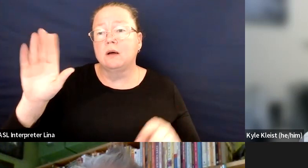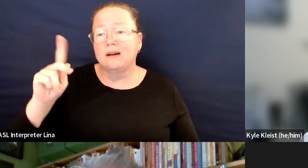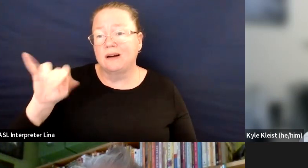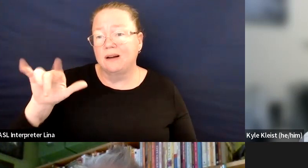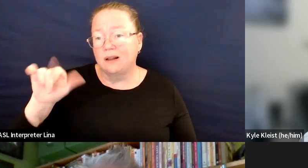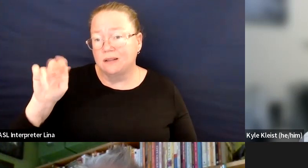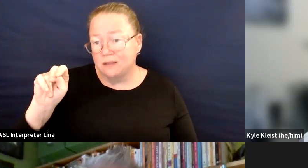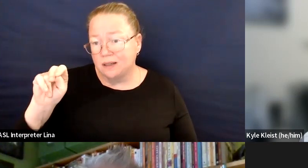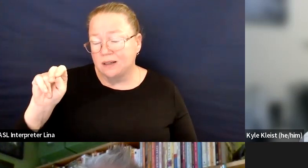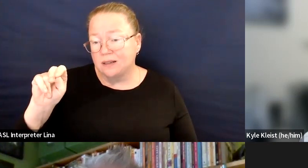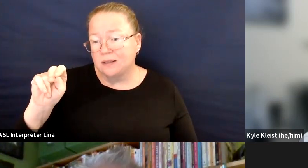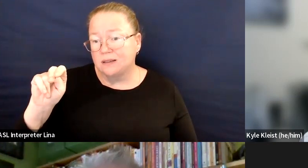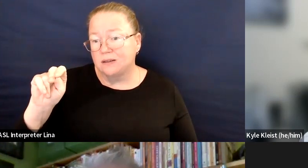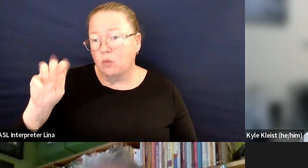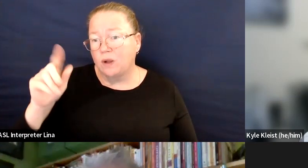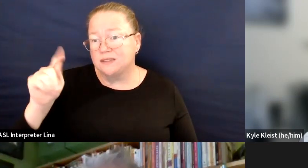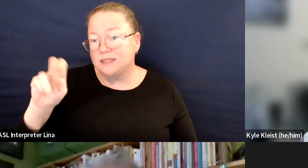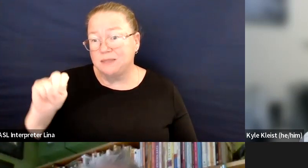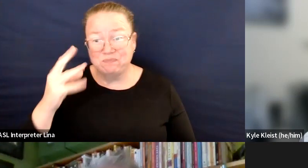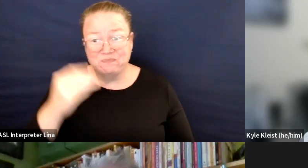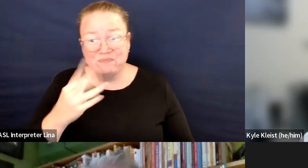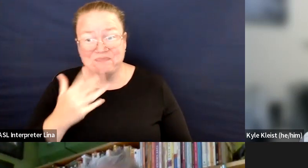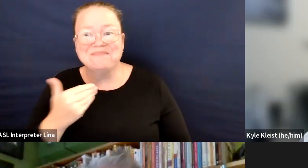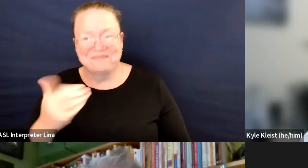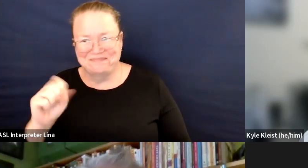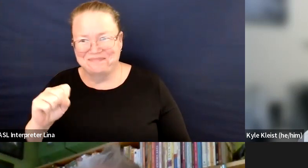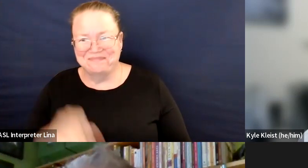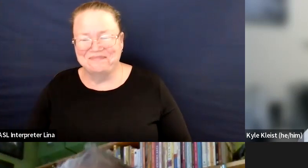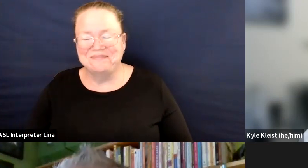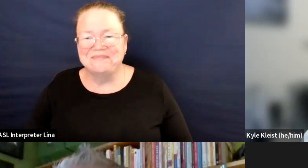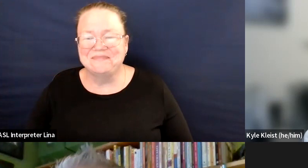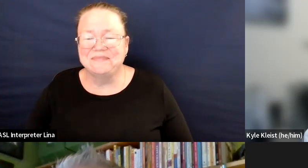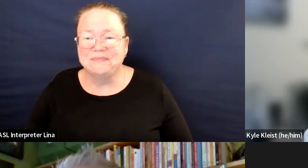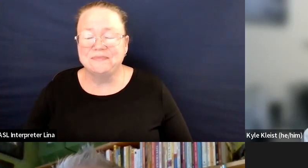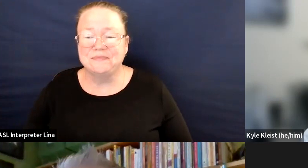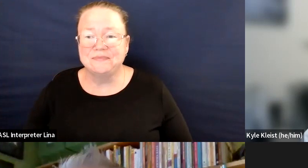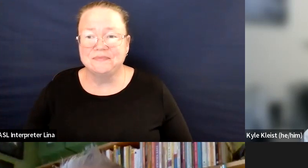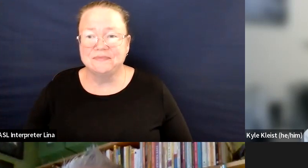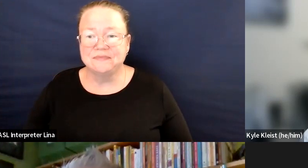Kaylin Elmentrop Walton. Lovely. Thank you.